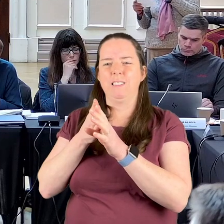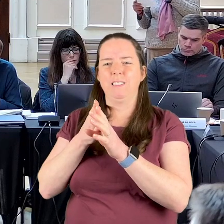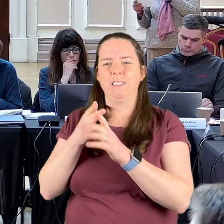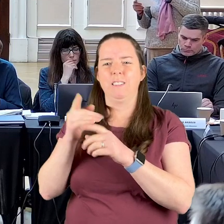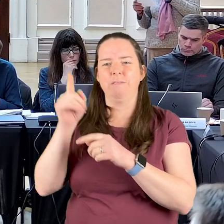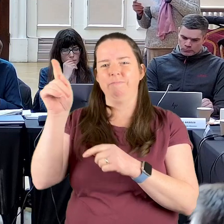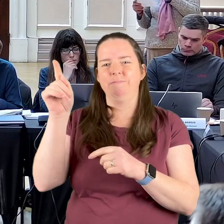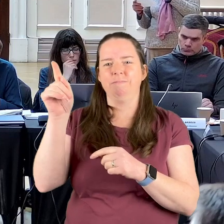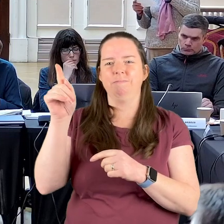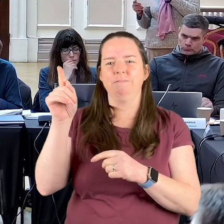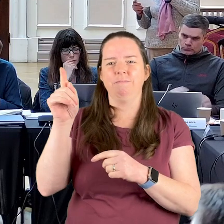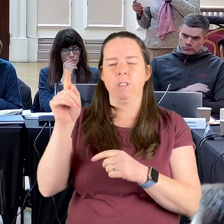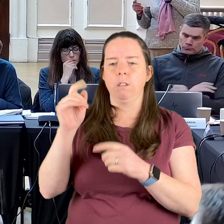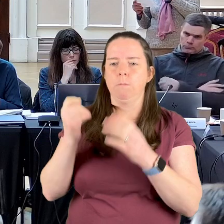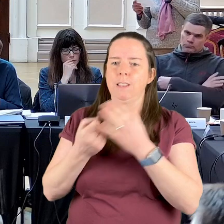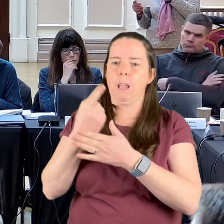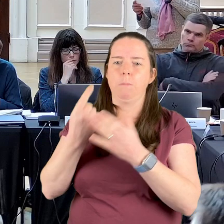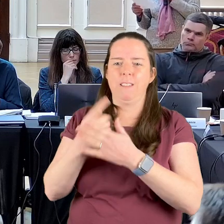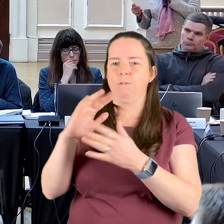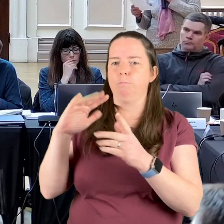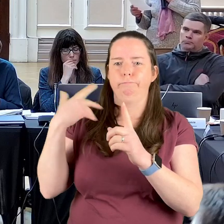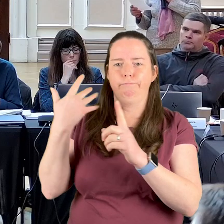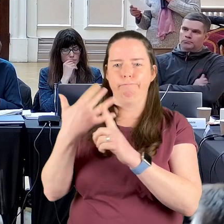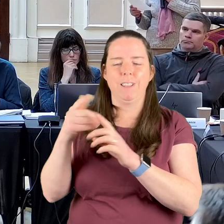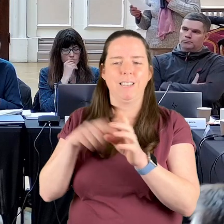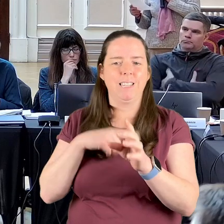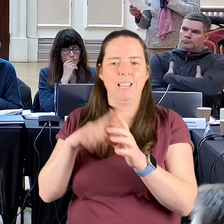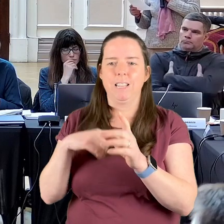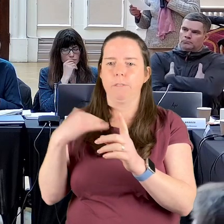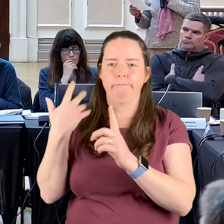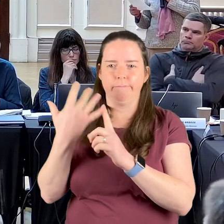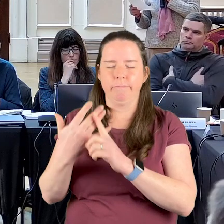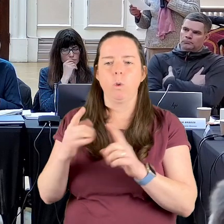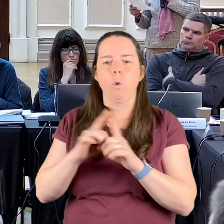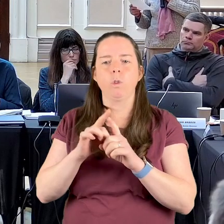enlightened psychiatrist, and that's been happening for many years.